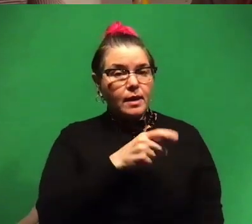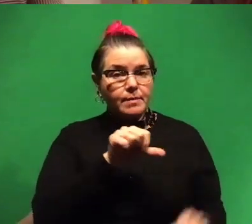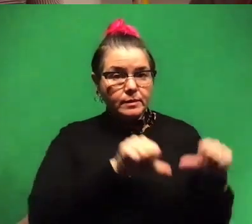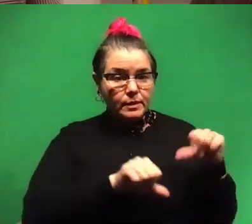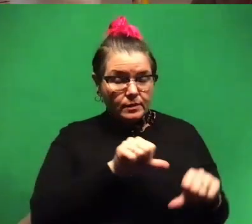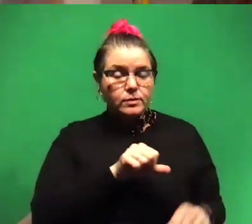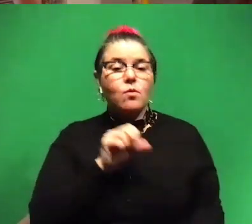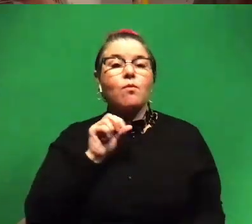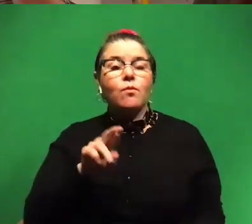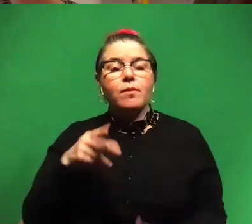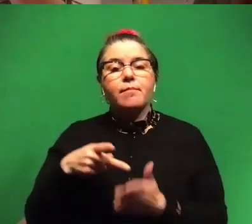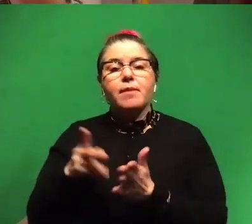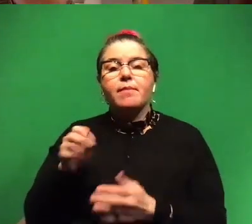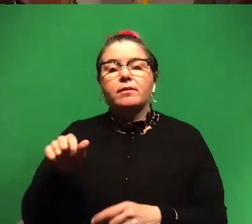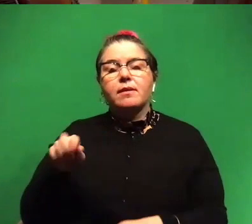patreon.com/SkypeAScientist or